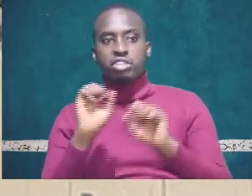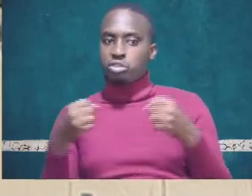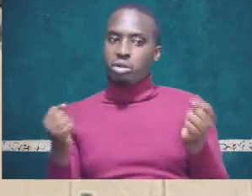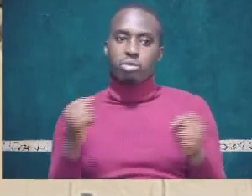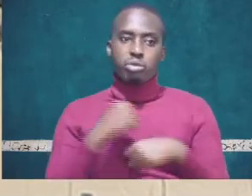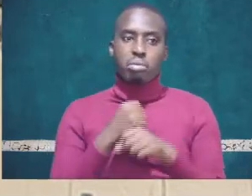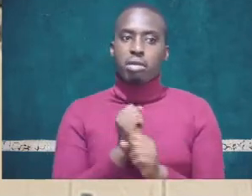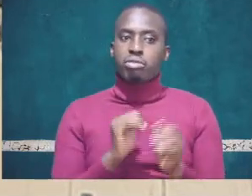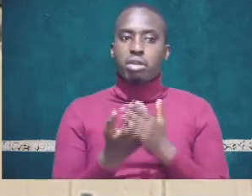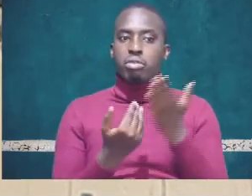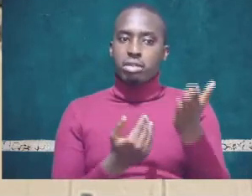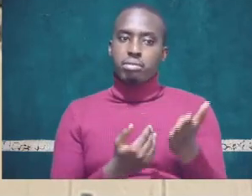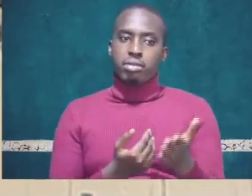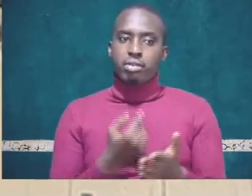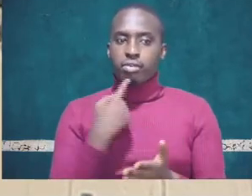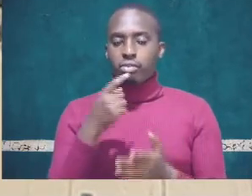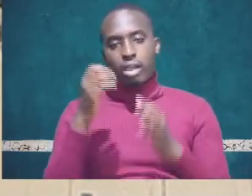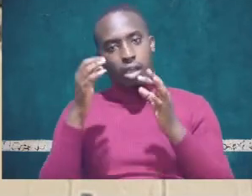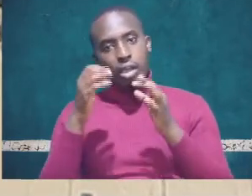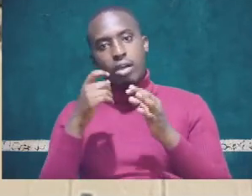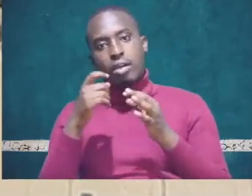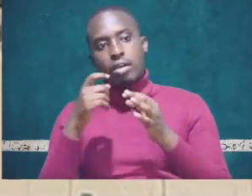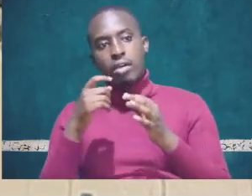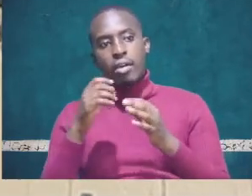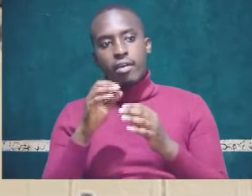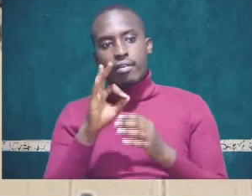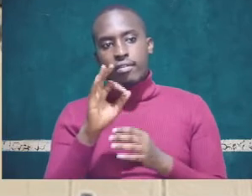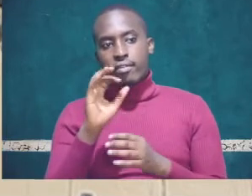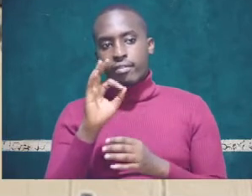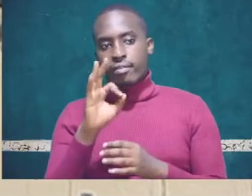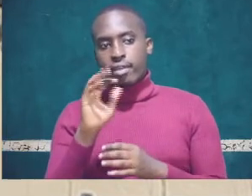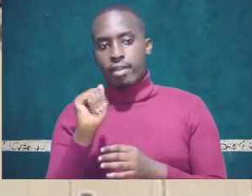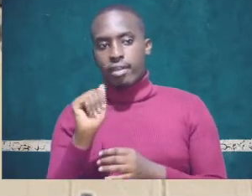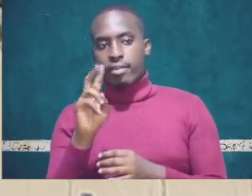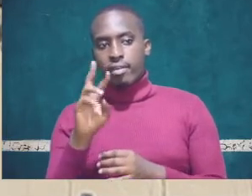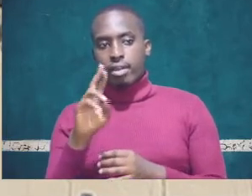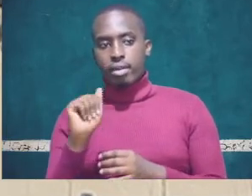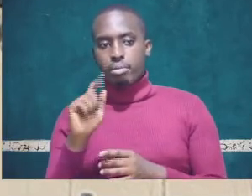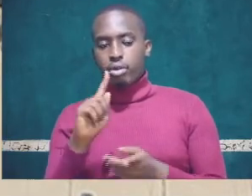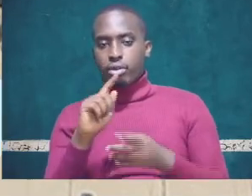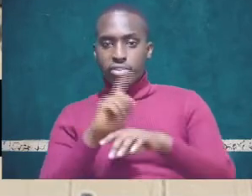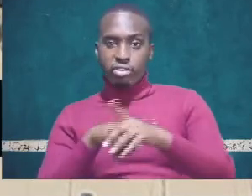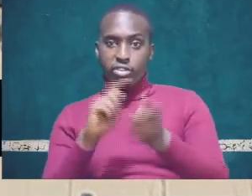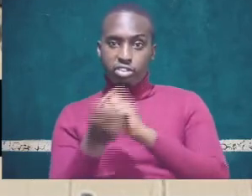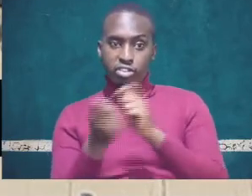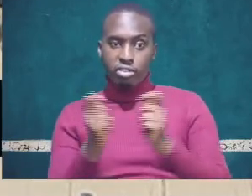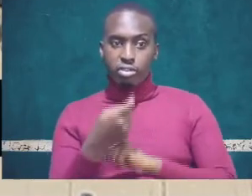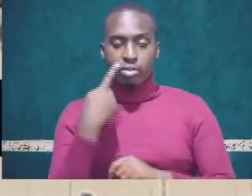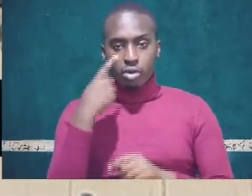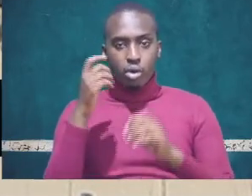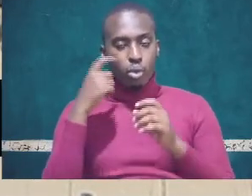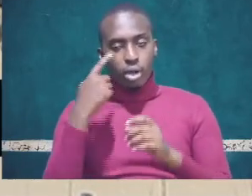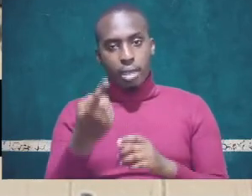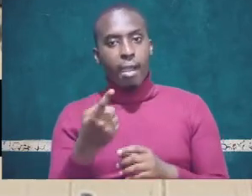this. So you have to state favorable seasonal changes. Favorable seasonal changes. So you have to look at such a